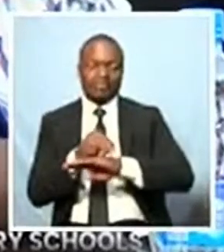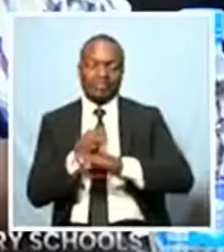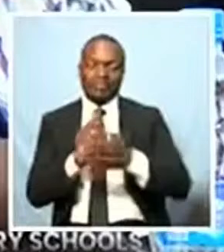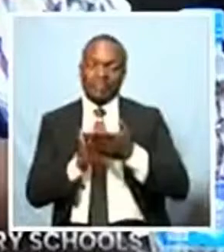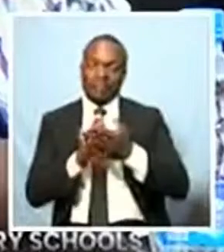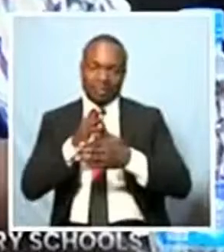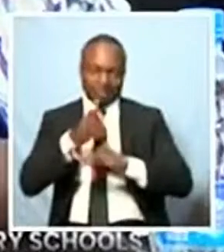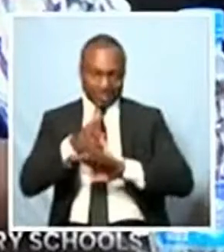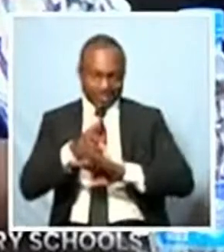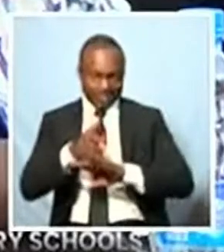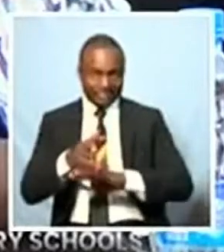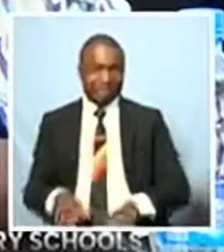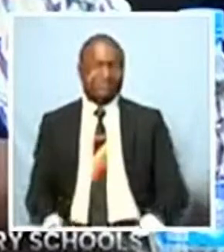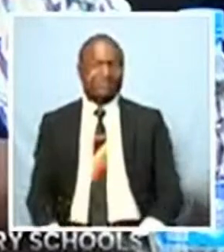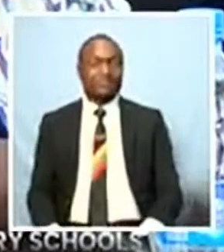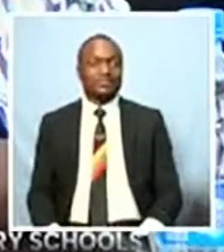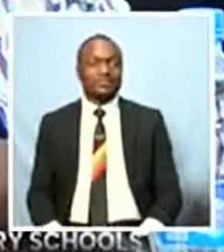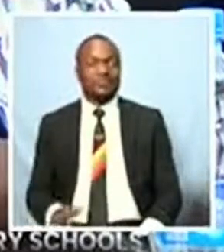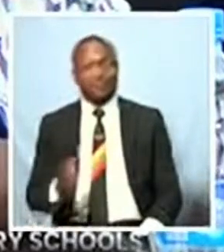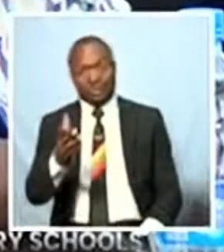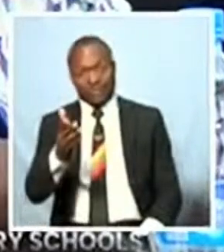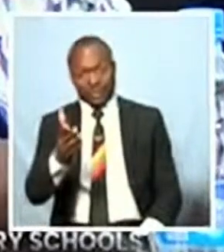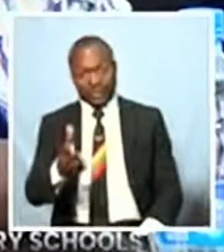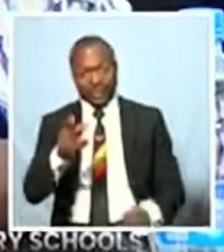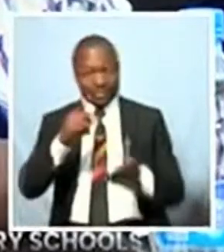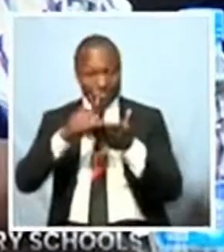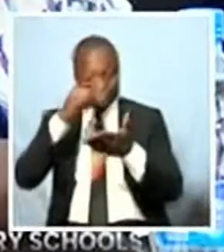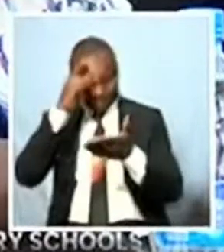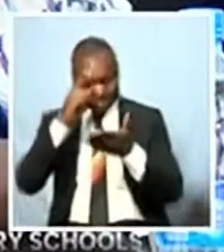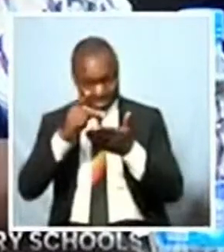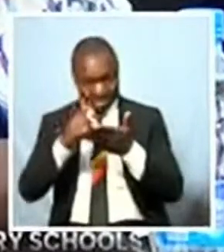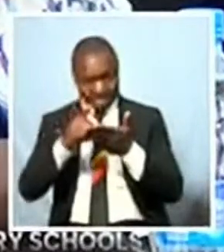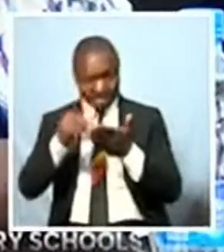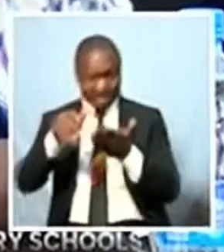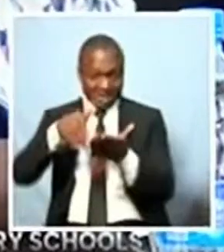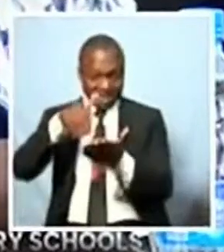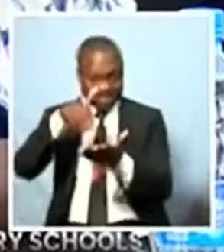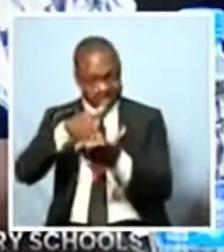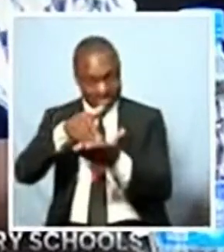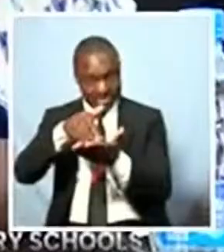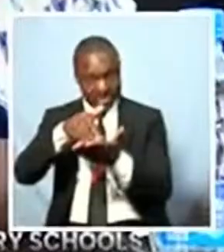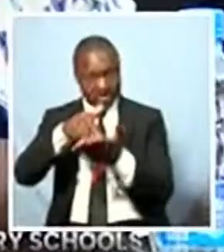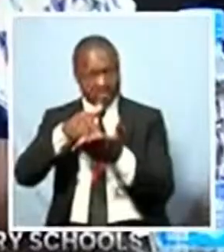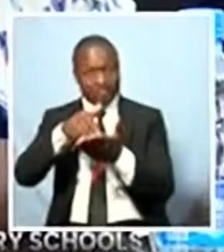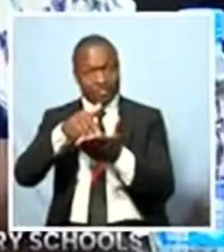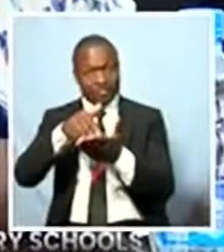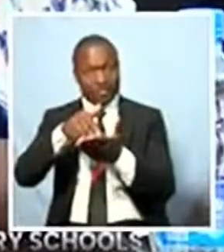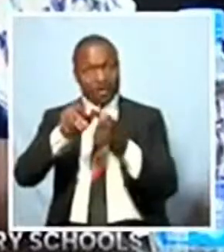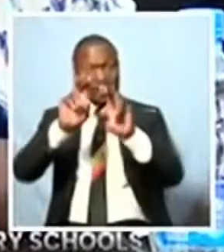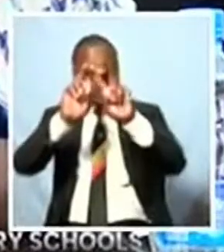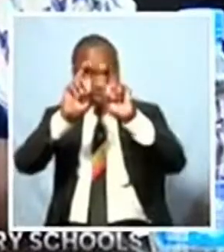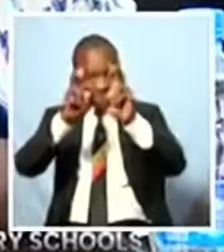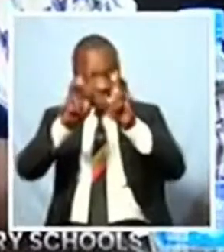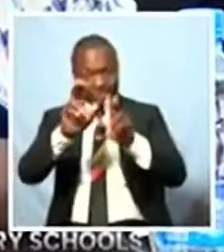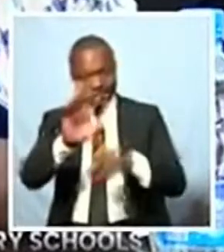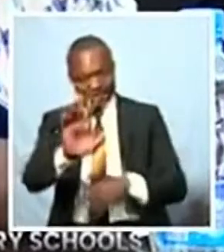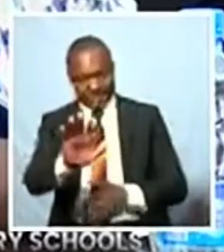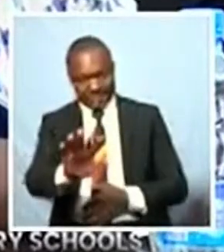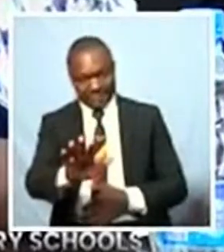day, there is a pupil at the center of the subject. Yes. On the floor